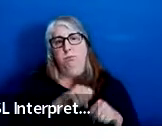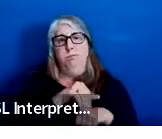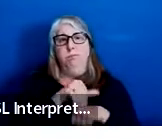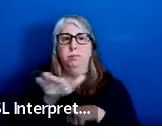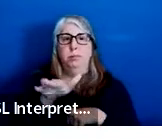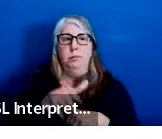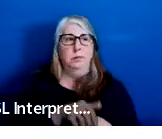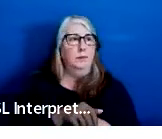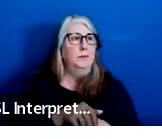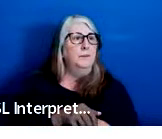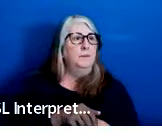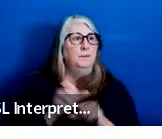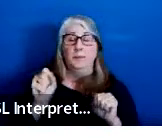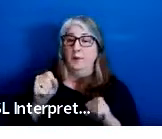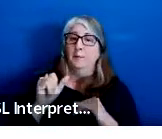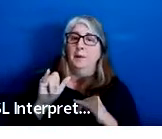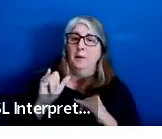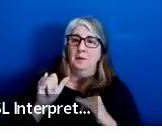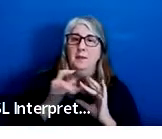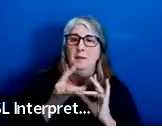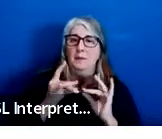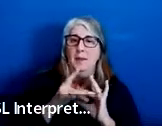going to say. Exactly.